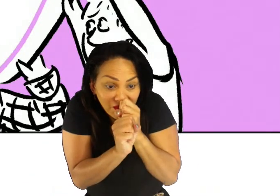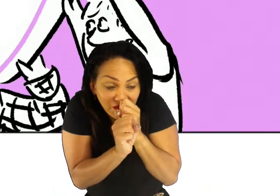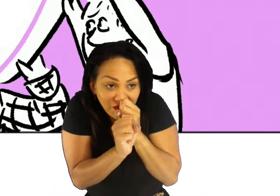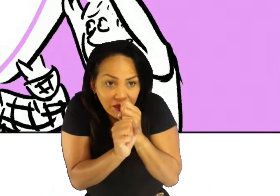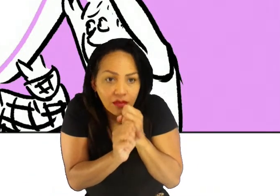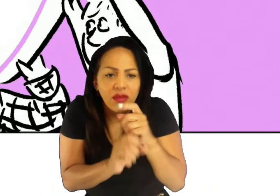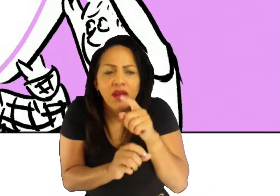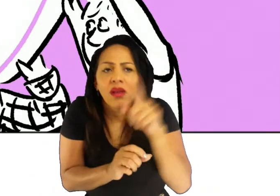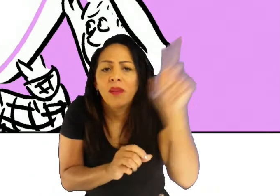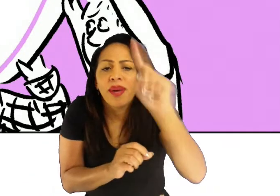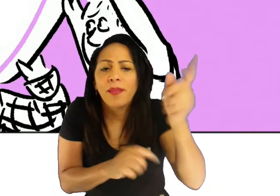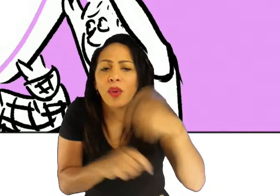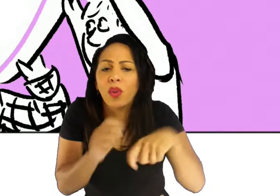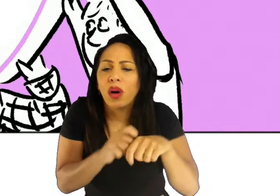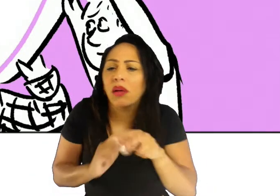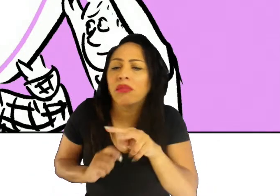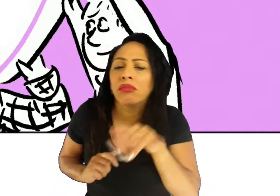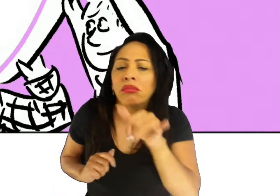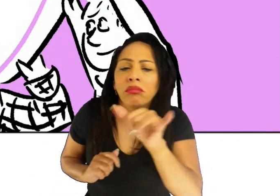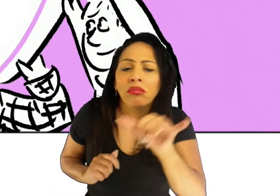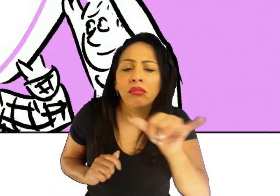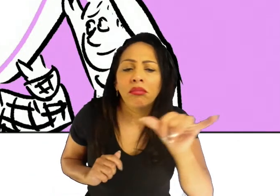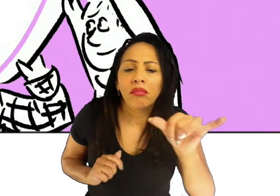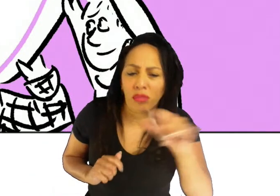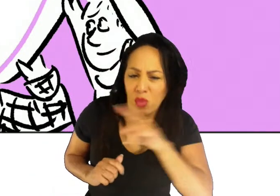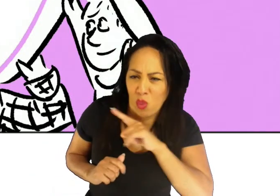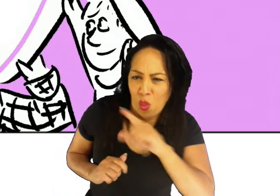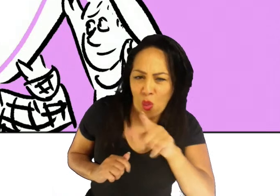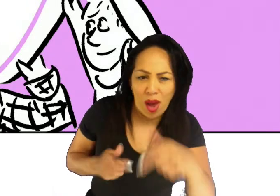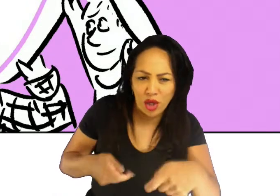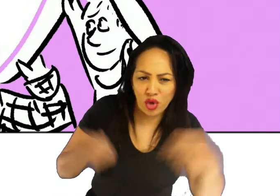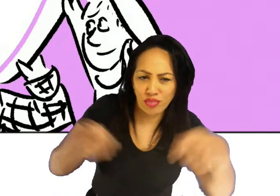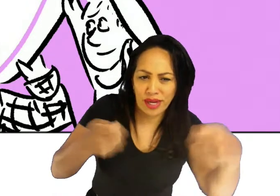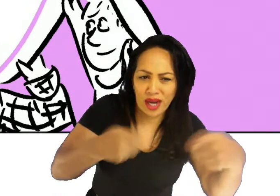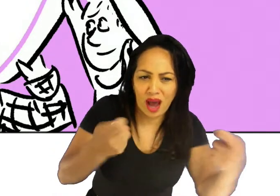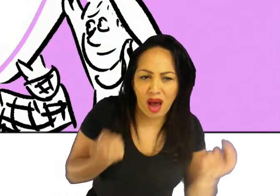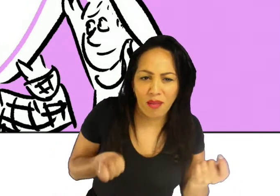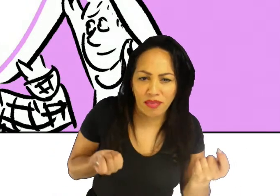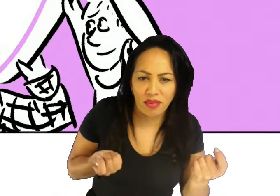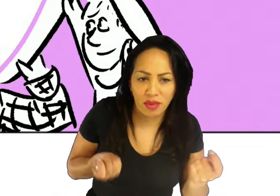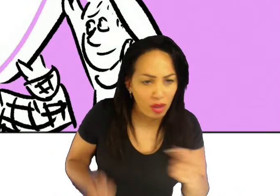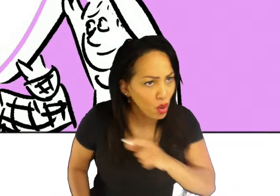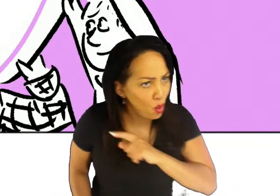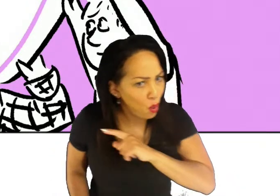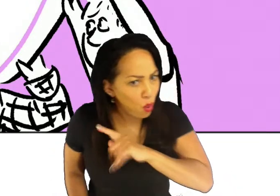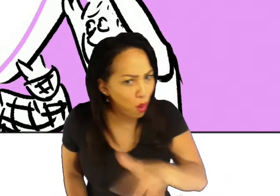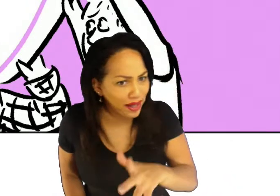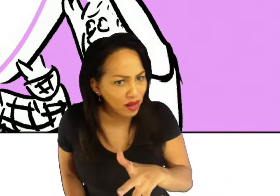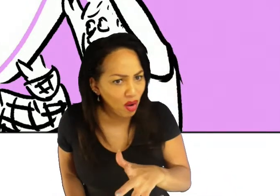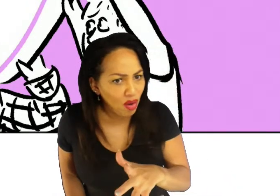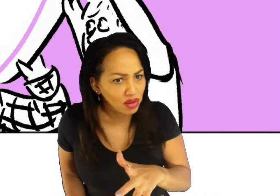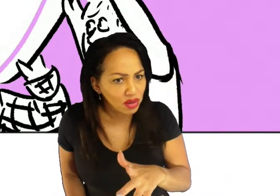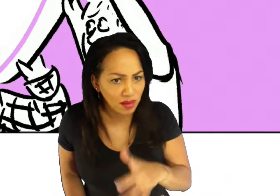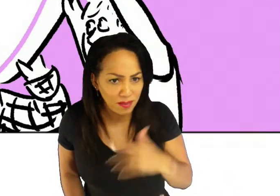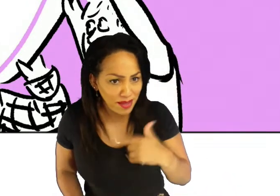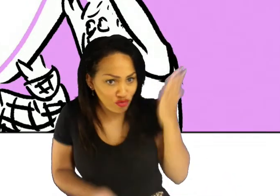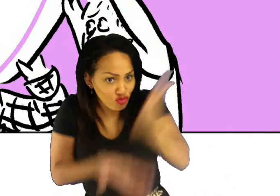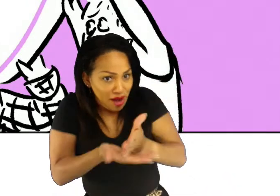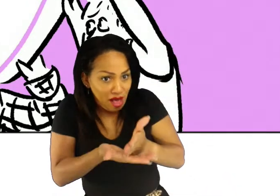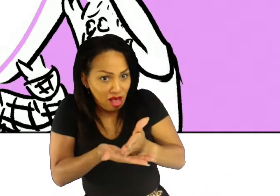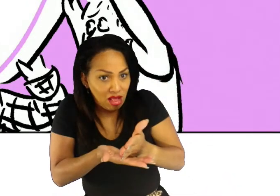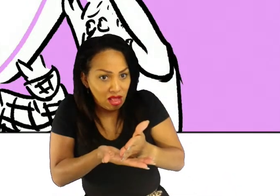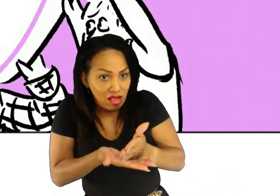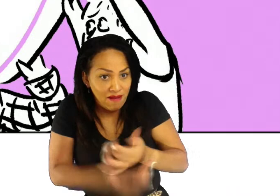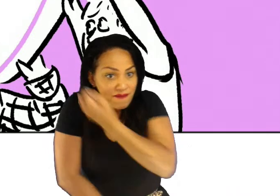people about the real problems? Why not be vulnerable? When you give people vulnerability, you earn trust.